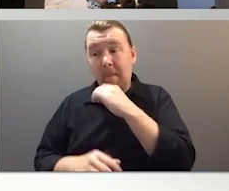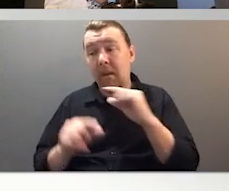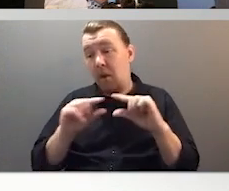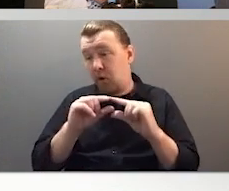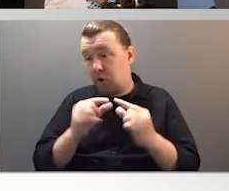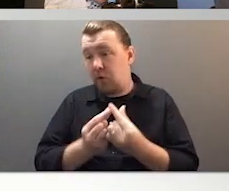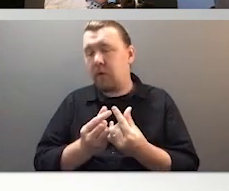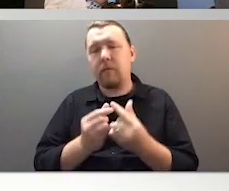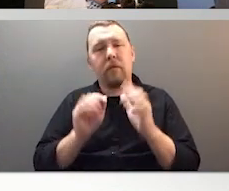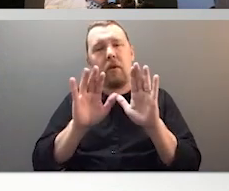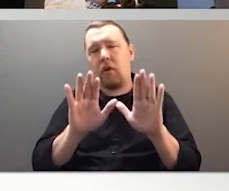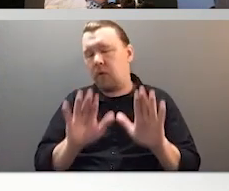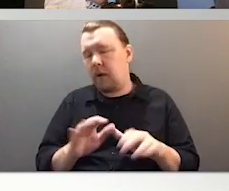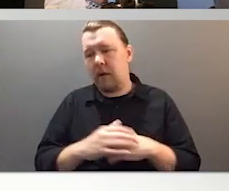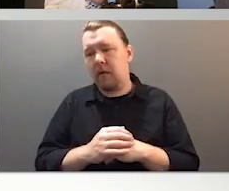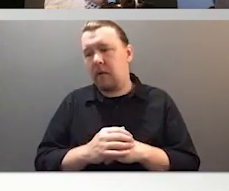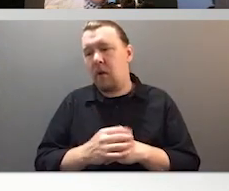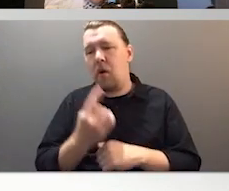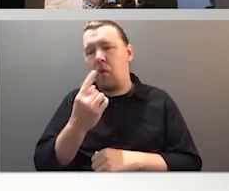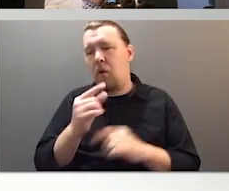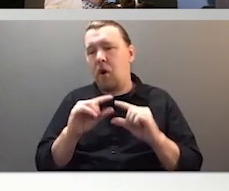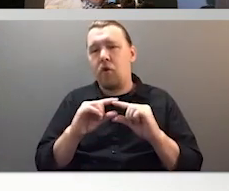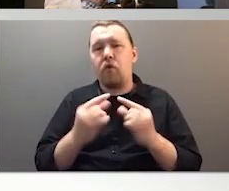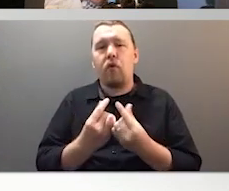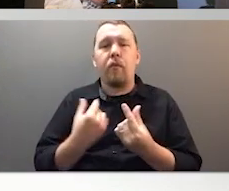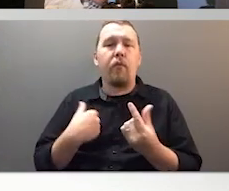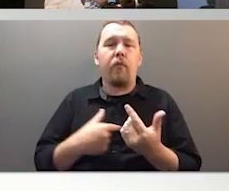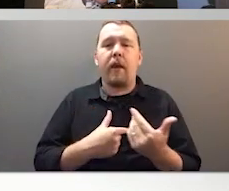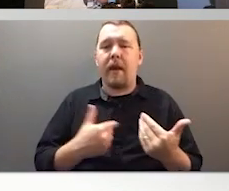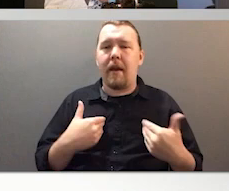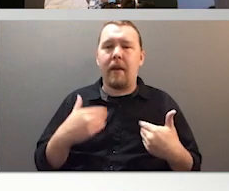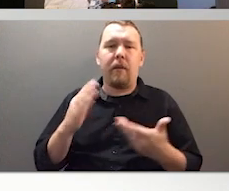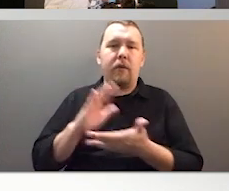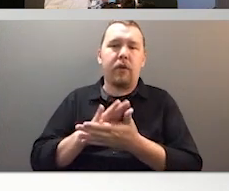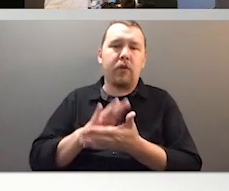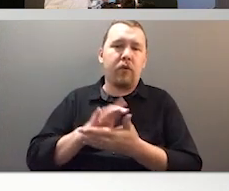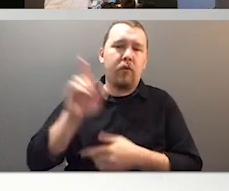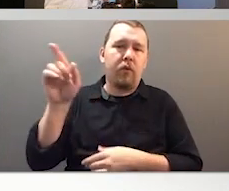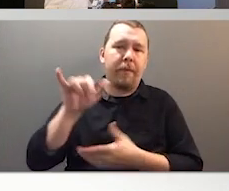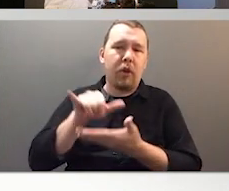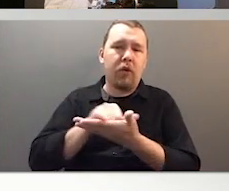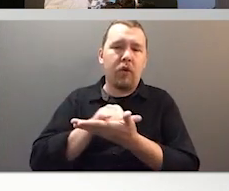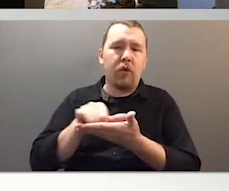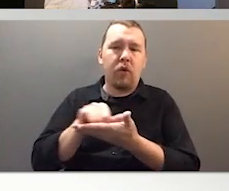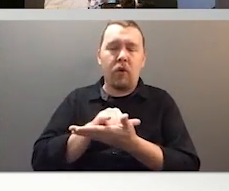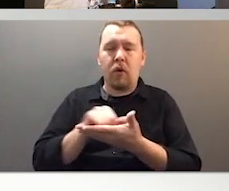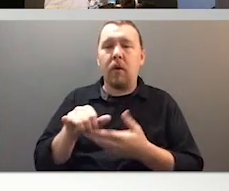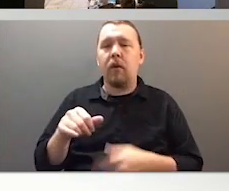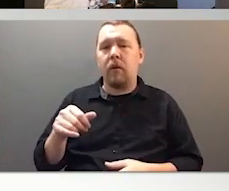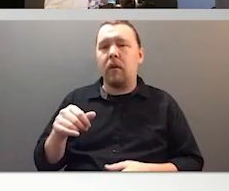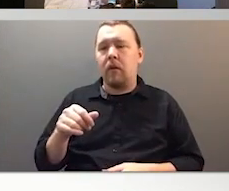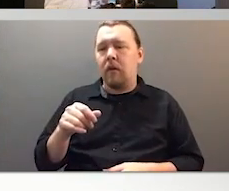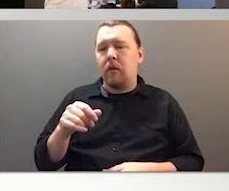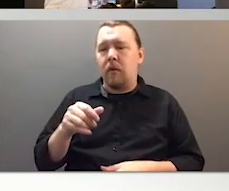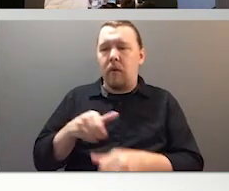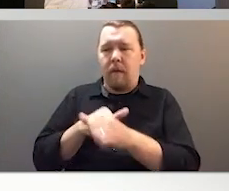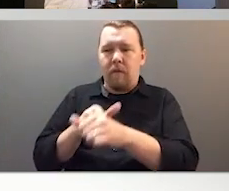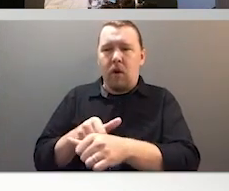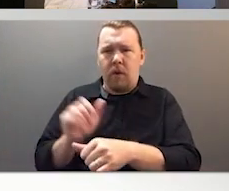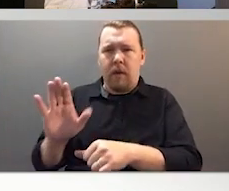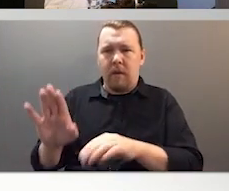One of the groups that we had, it was in a school up in New York. They were tracking their behavior, and it was 30